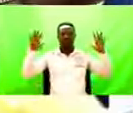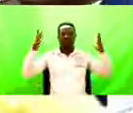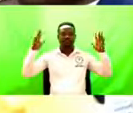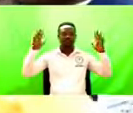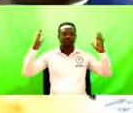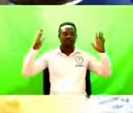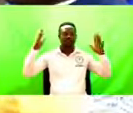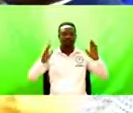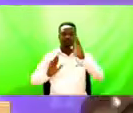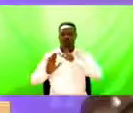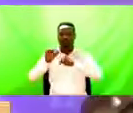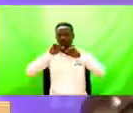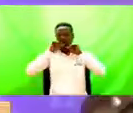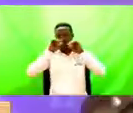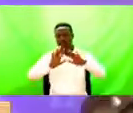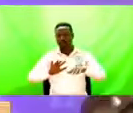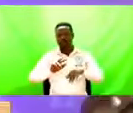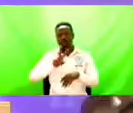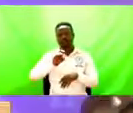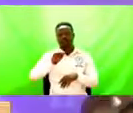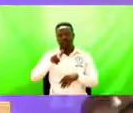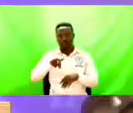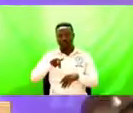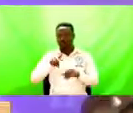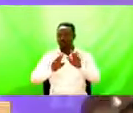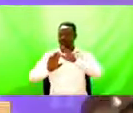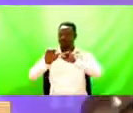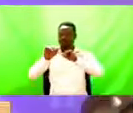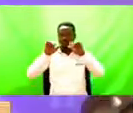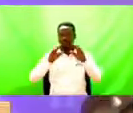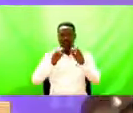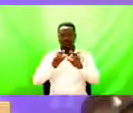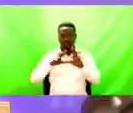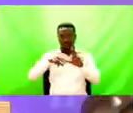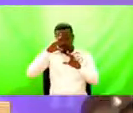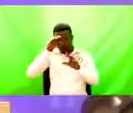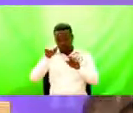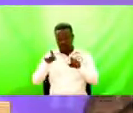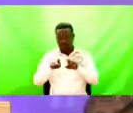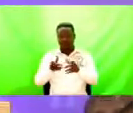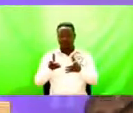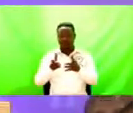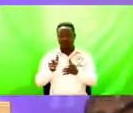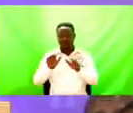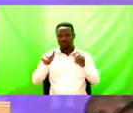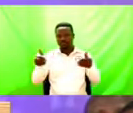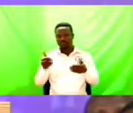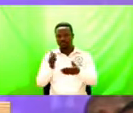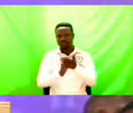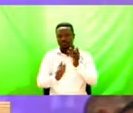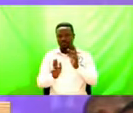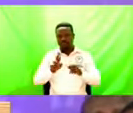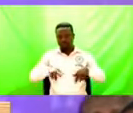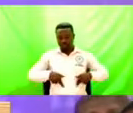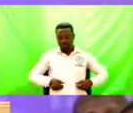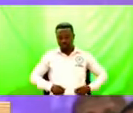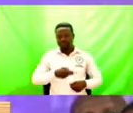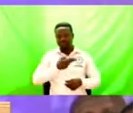bless you. God bless you, voice of Pentecost. Chair, we also want to acknowledge the presence of our retired